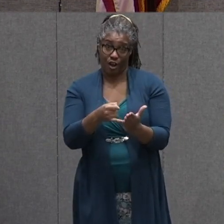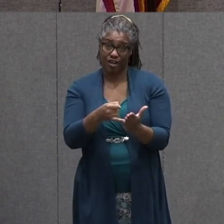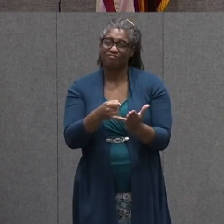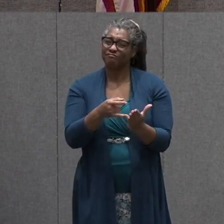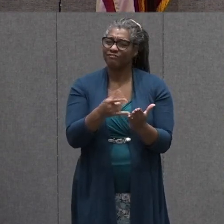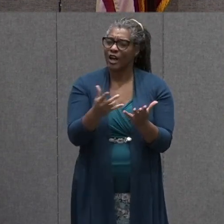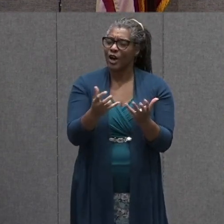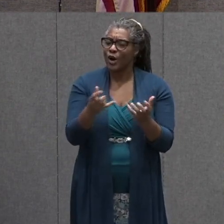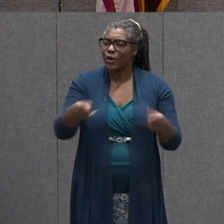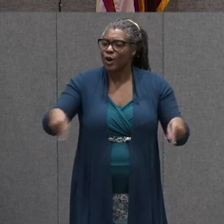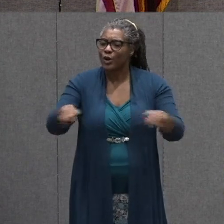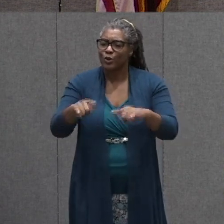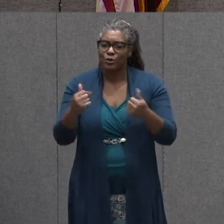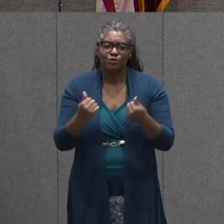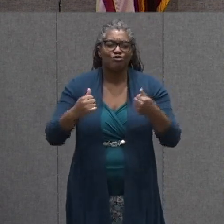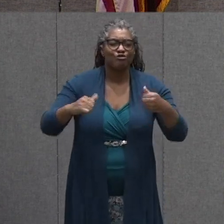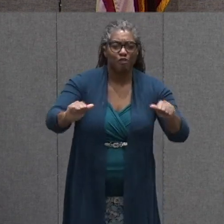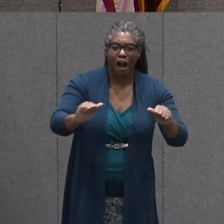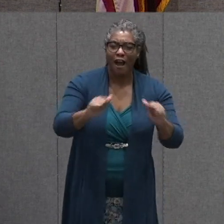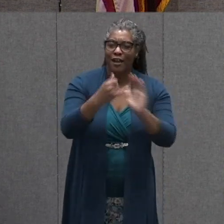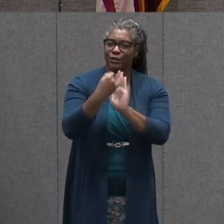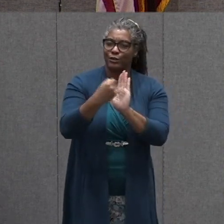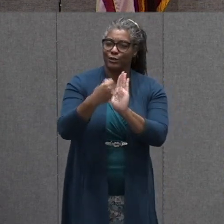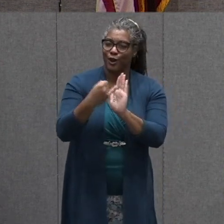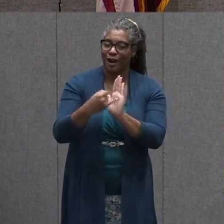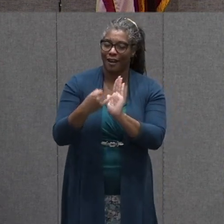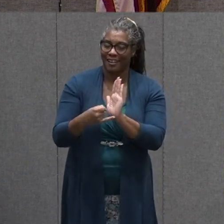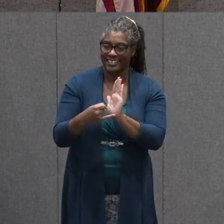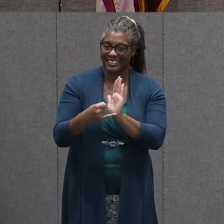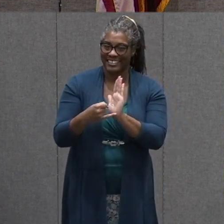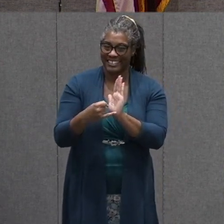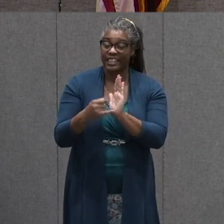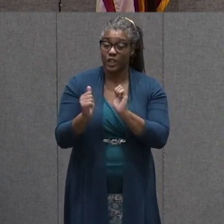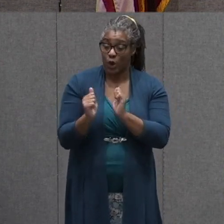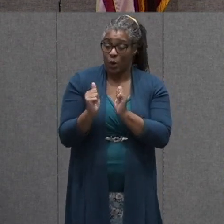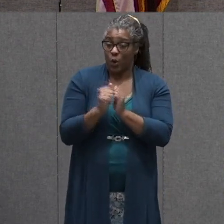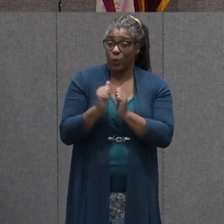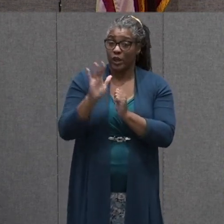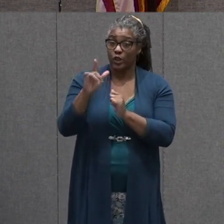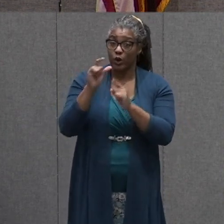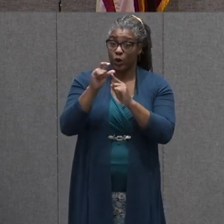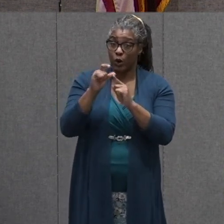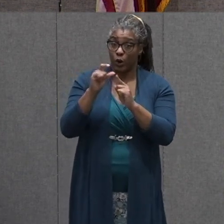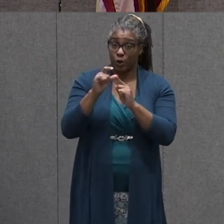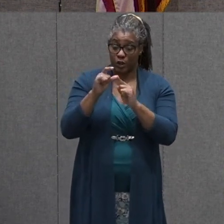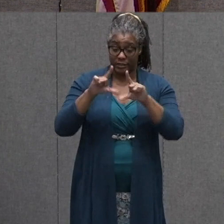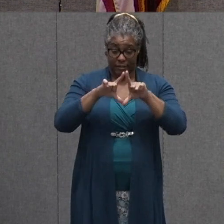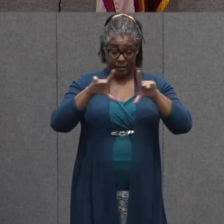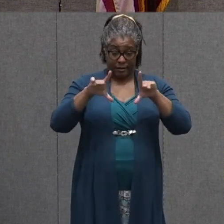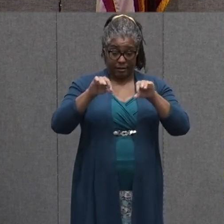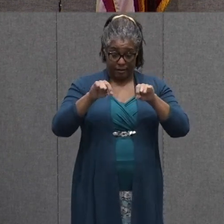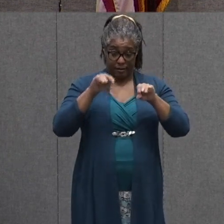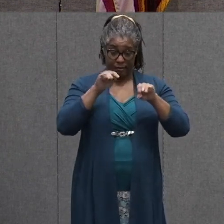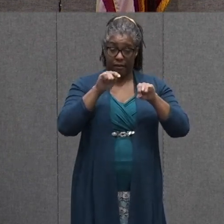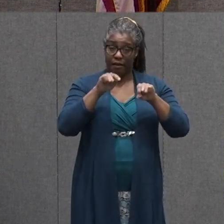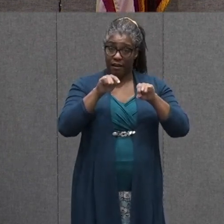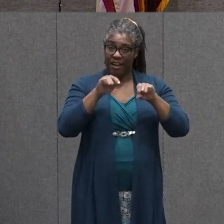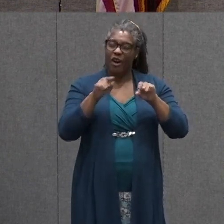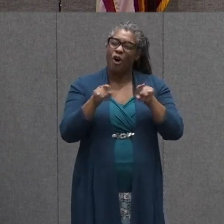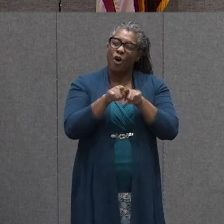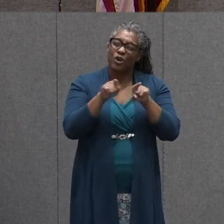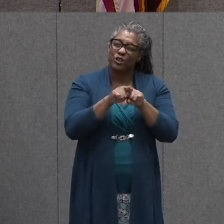high, and the sun's hot rays burn it up. But the tiny seed sails on along with the